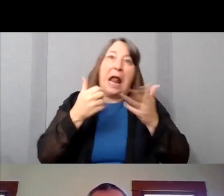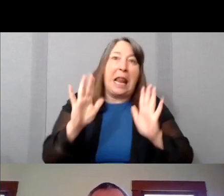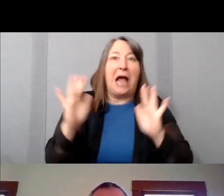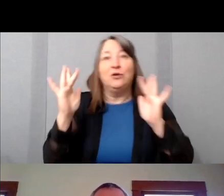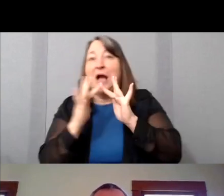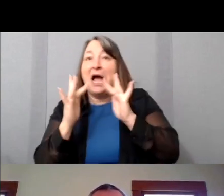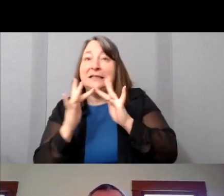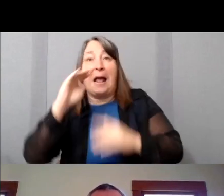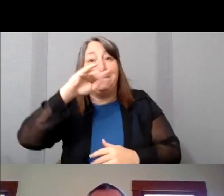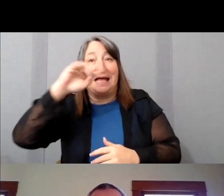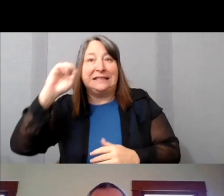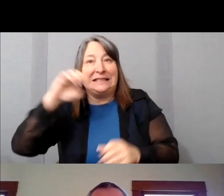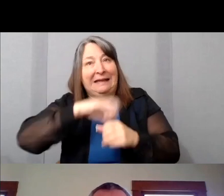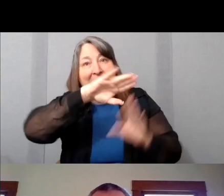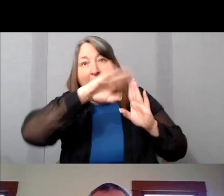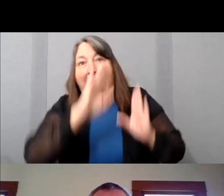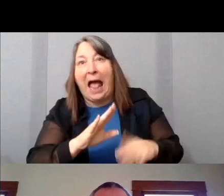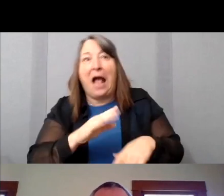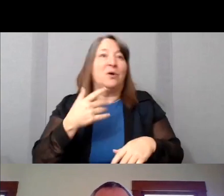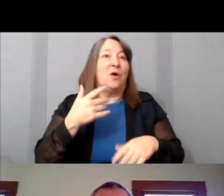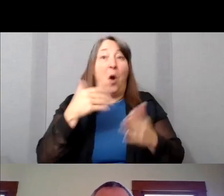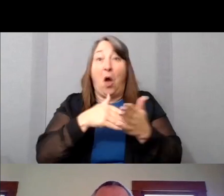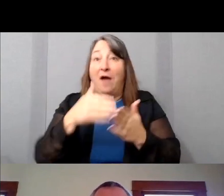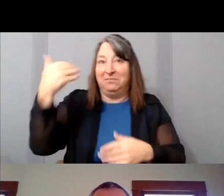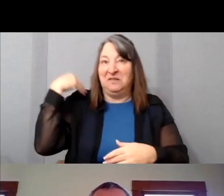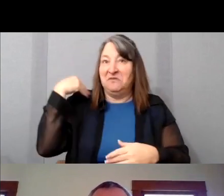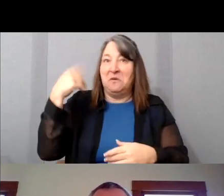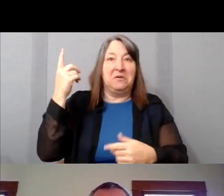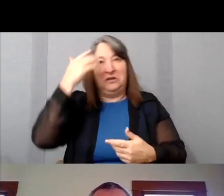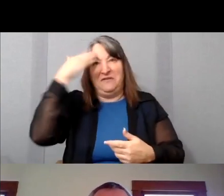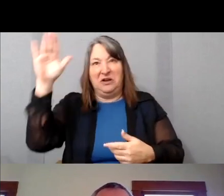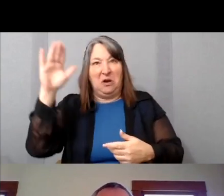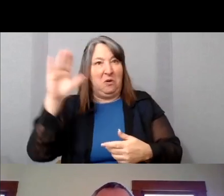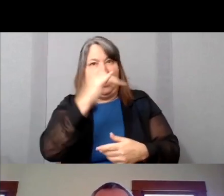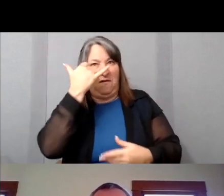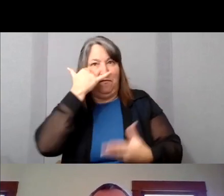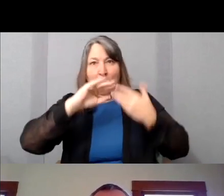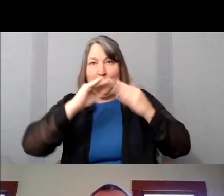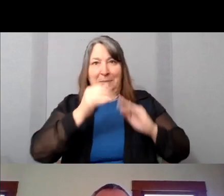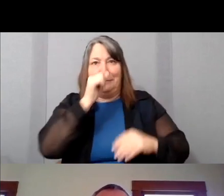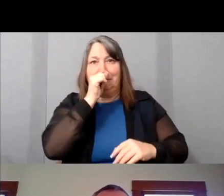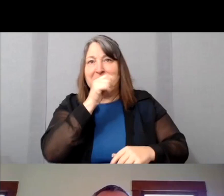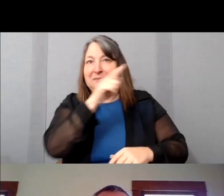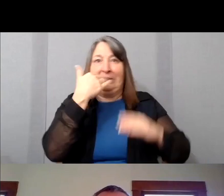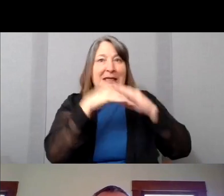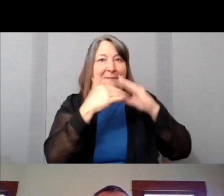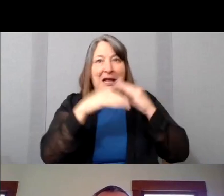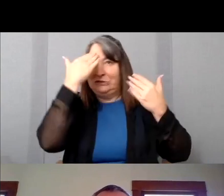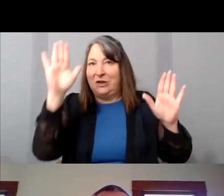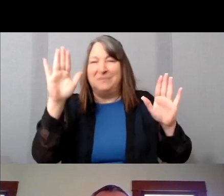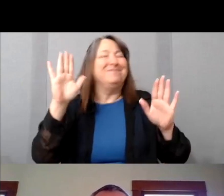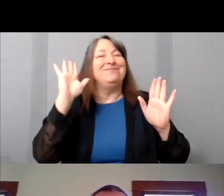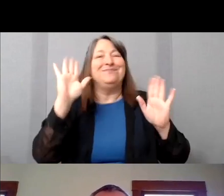mentee at home, or in many cases, you weren't even allowed to know their phone number or email address. And I've encouraged a